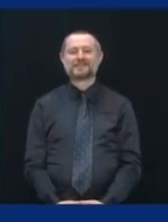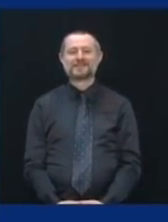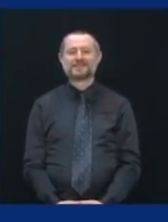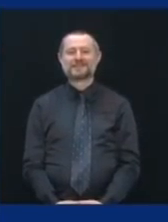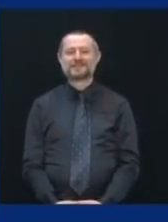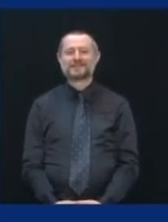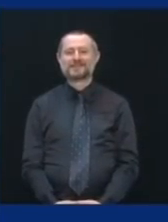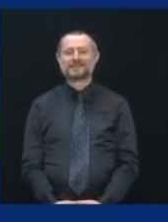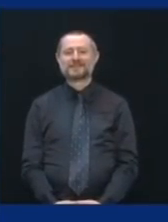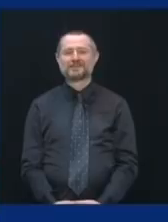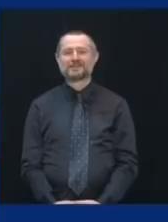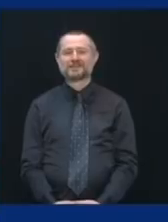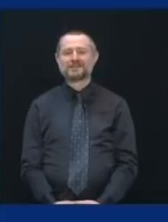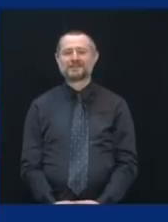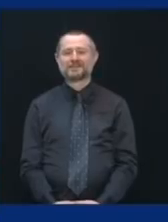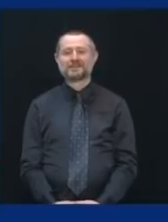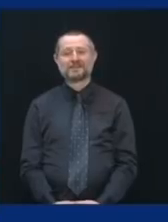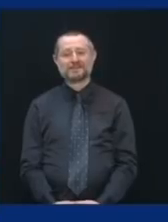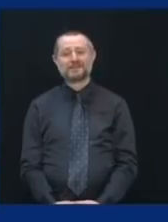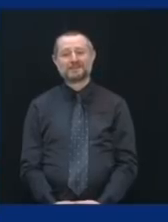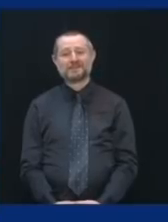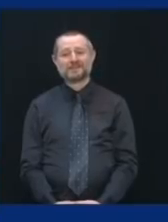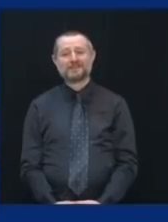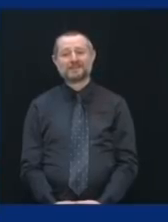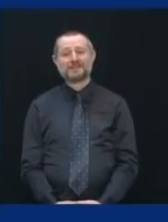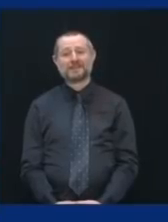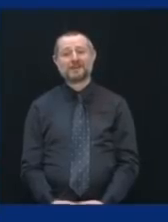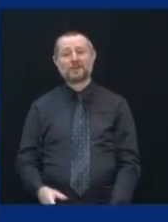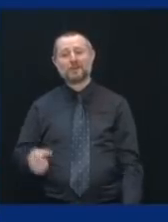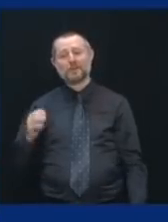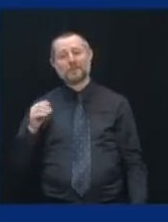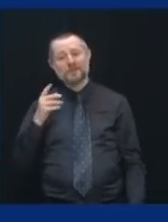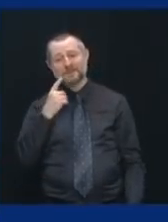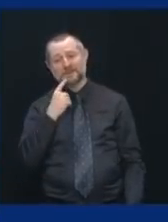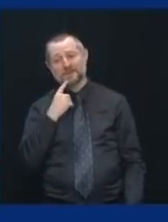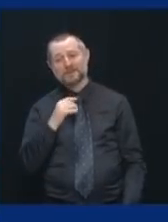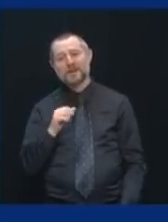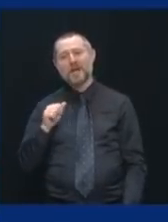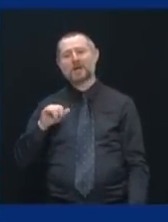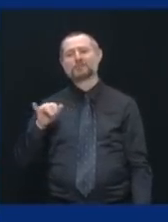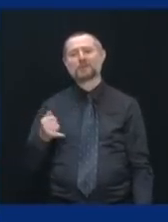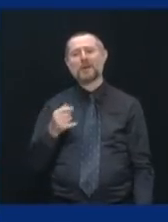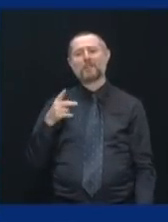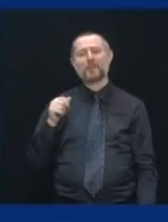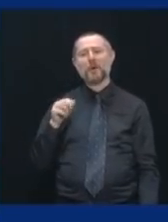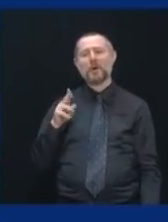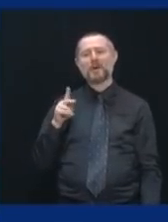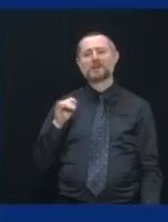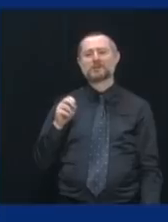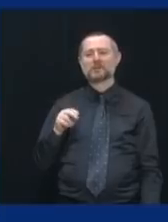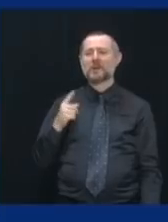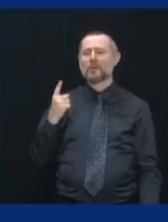A.J. Parkinson said one hand and one eye is really all you need.